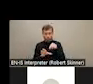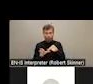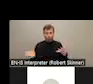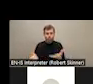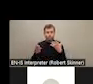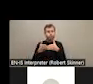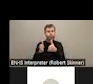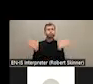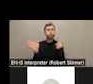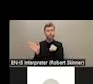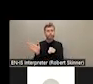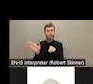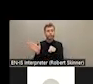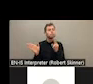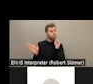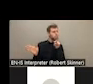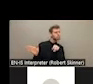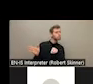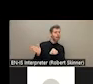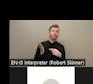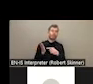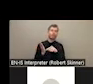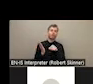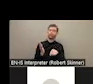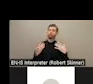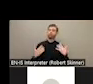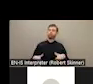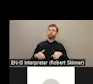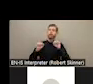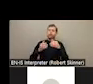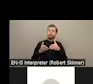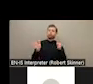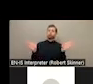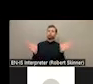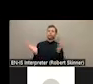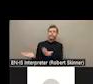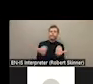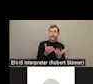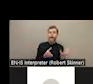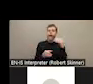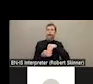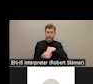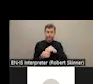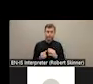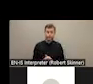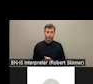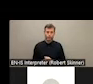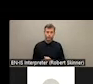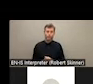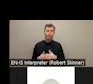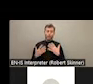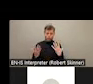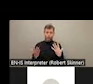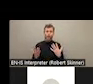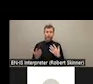with disabilities in maximizing their potential. And so to see this, it is enough to look over